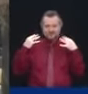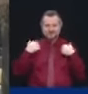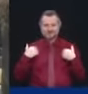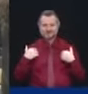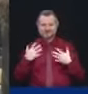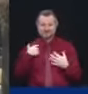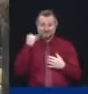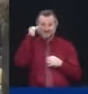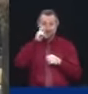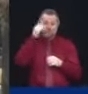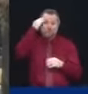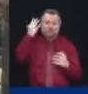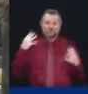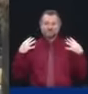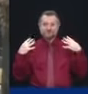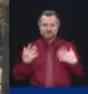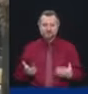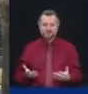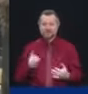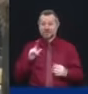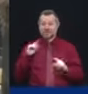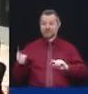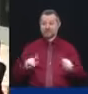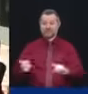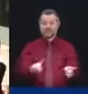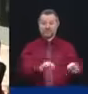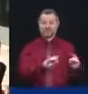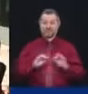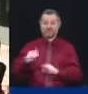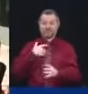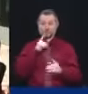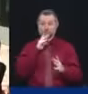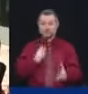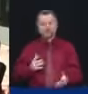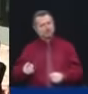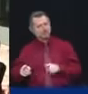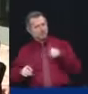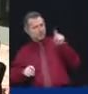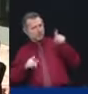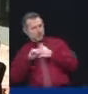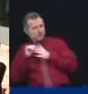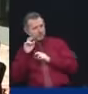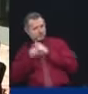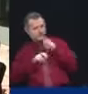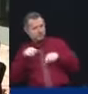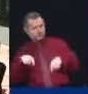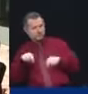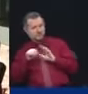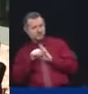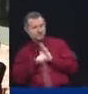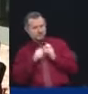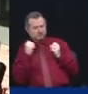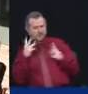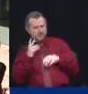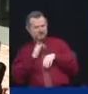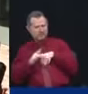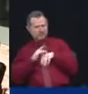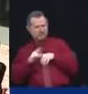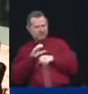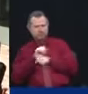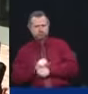knows why people spread rumors? Governor, today at the New York State Fair, there are hundreds of open vaccine appointments. There